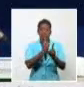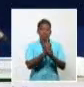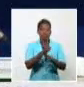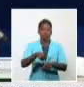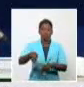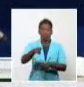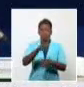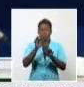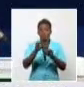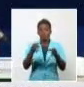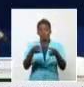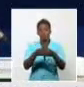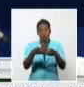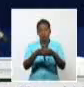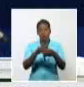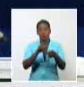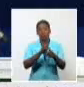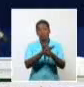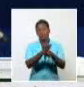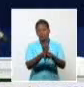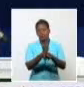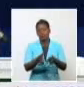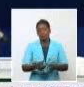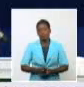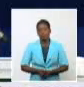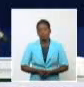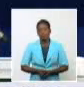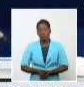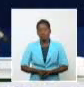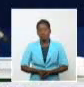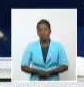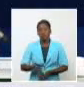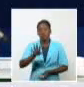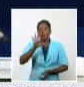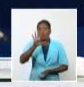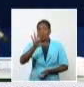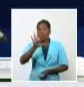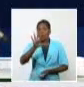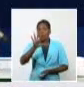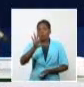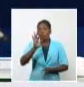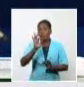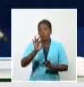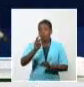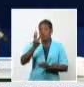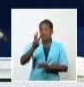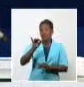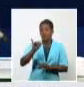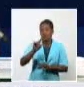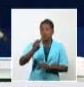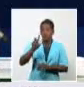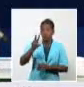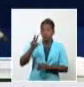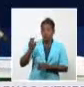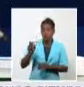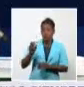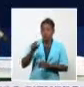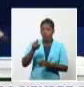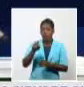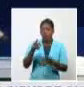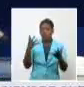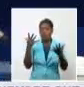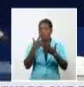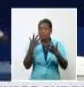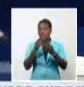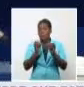In 5 of the 36 new cases, the source of the infection was not specified, and also, as I